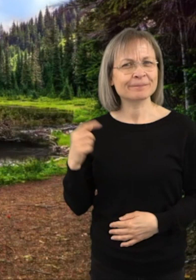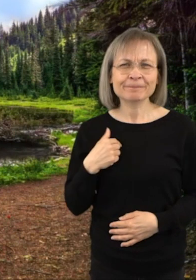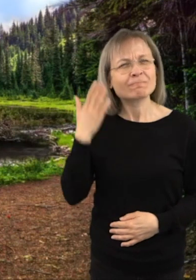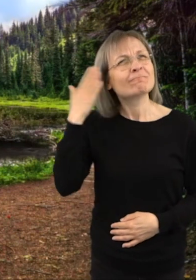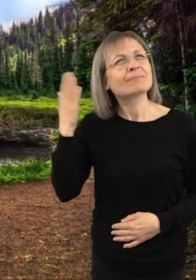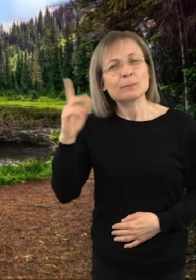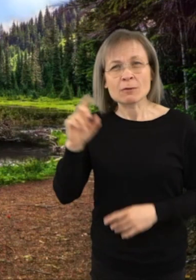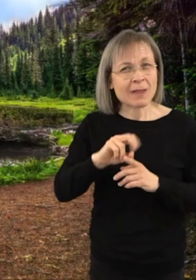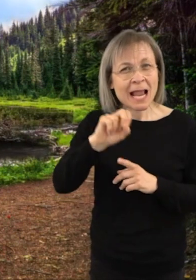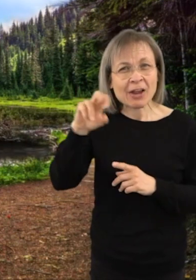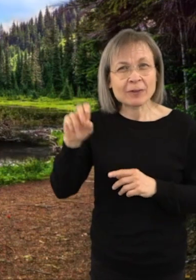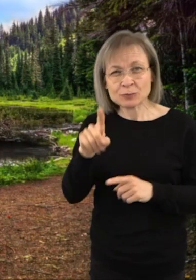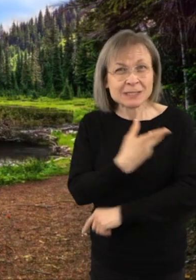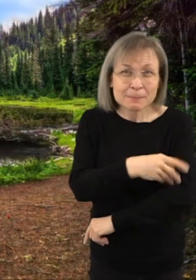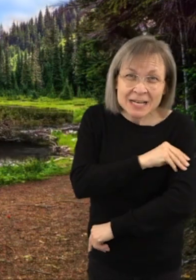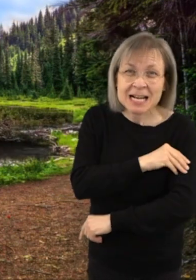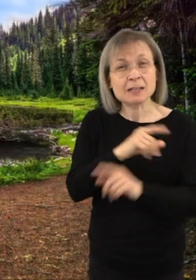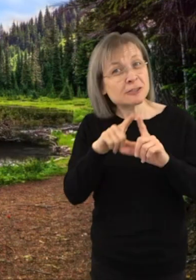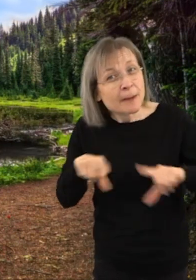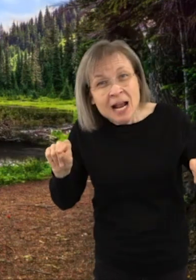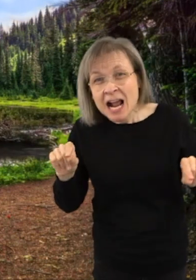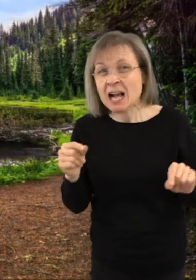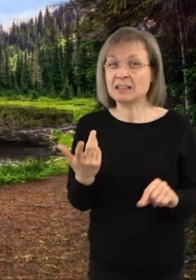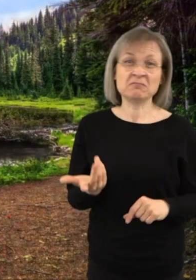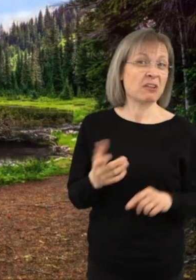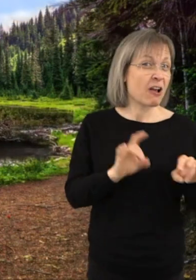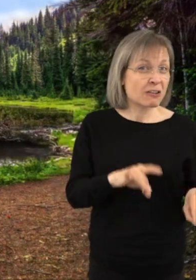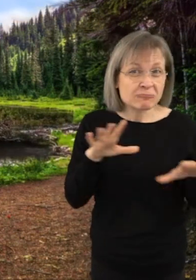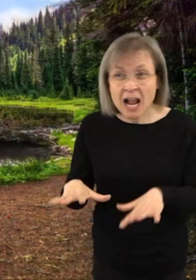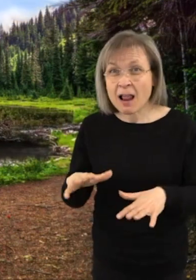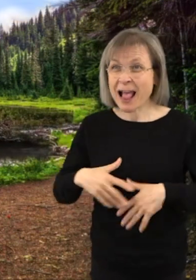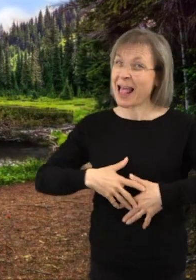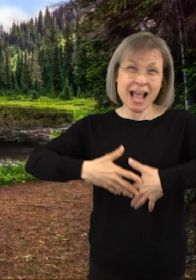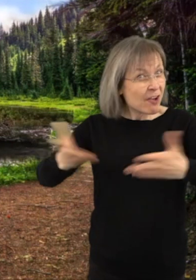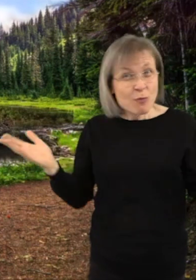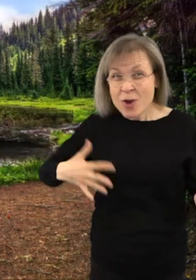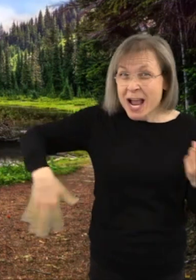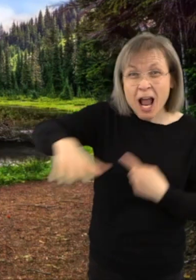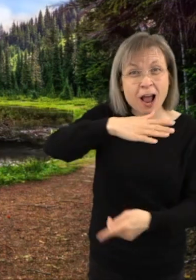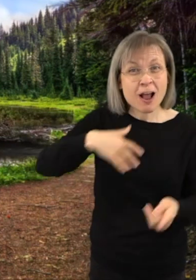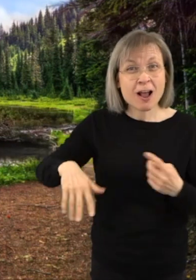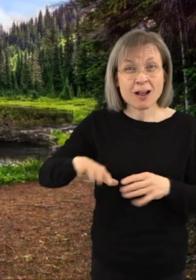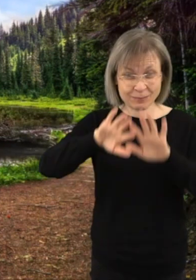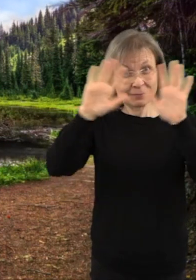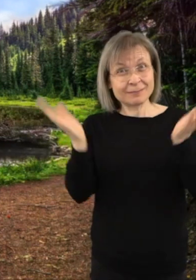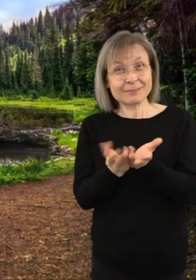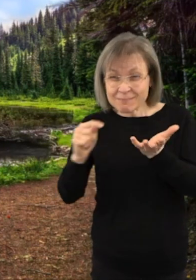I dream of travelling to Spain, Japan, Australia, everywhere.